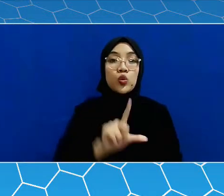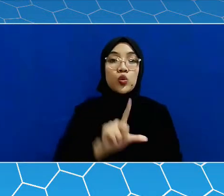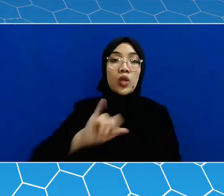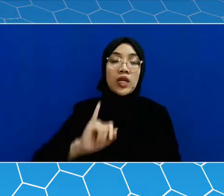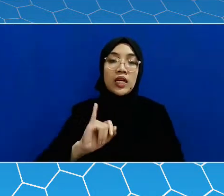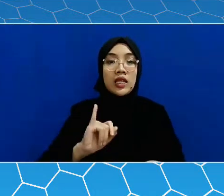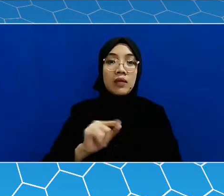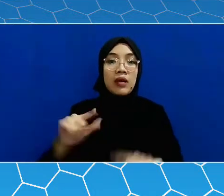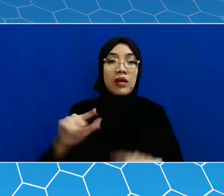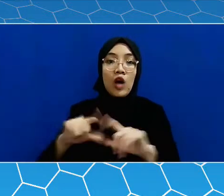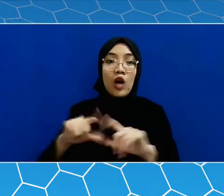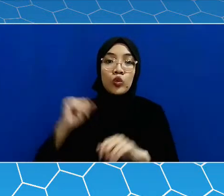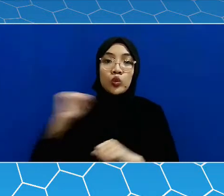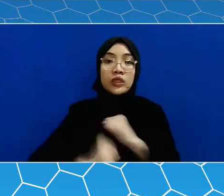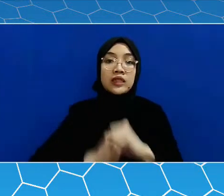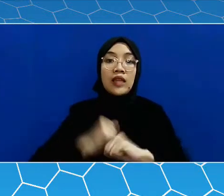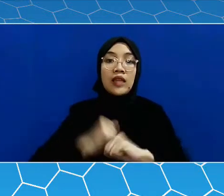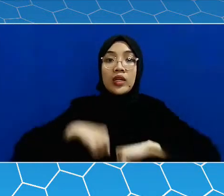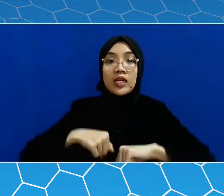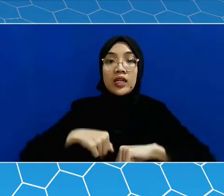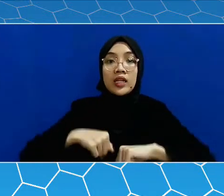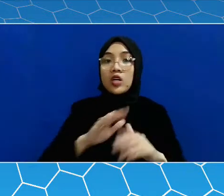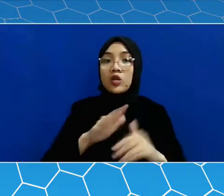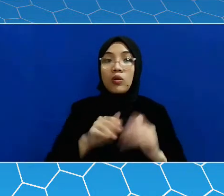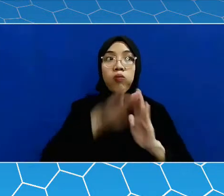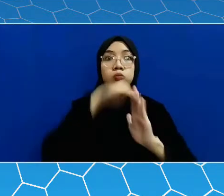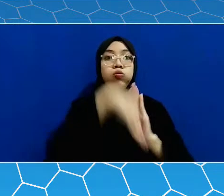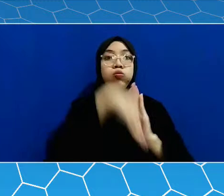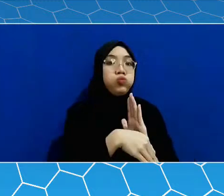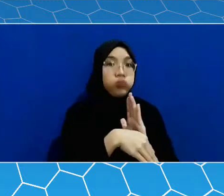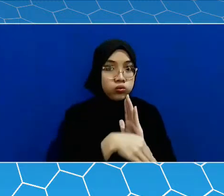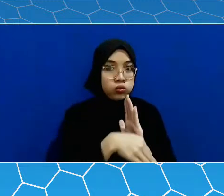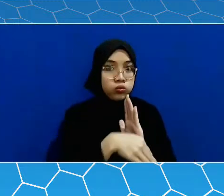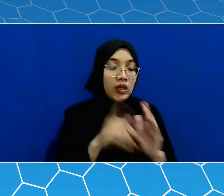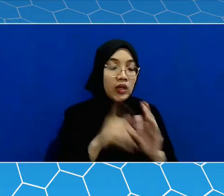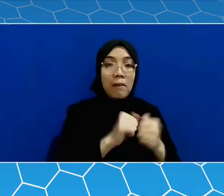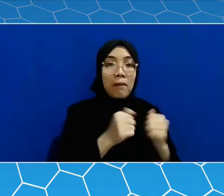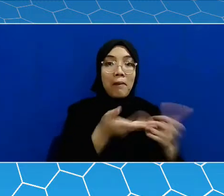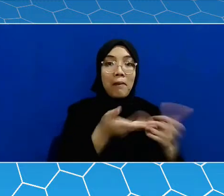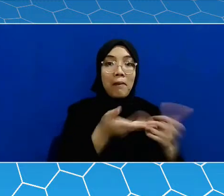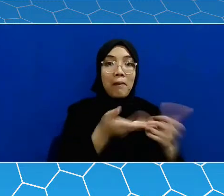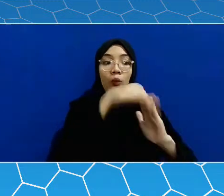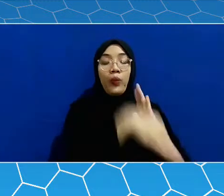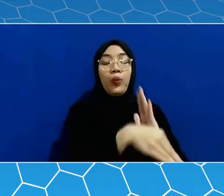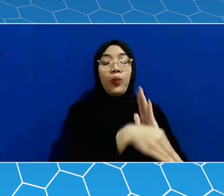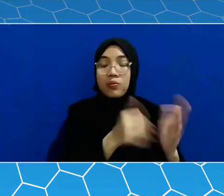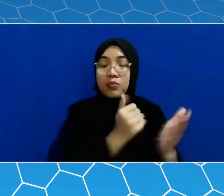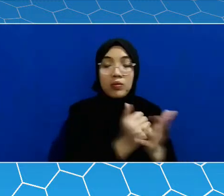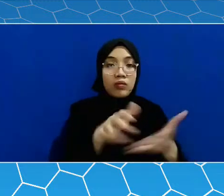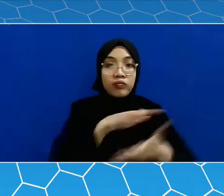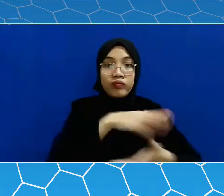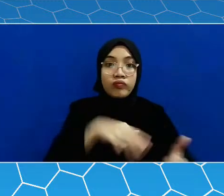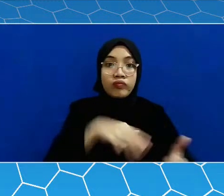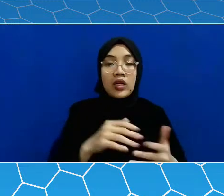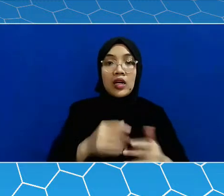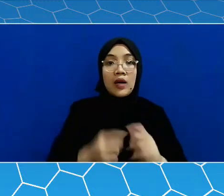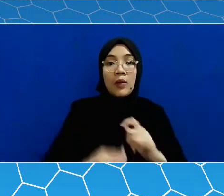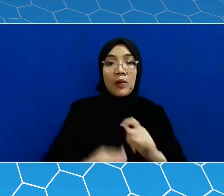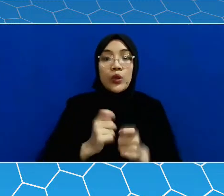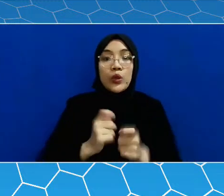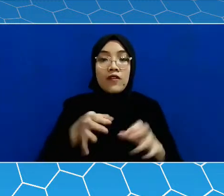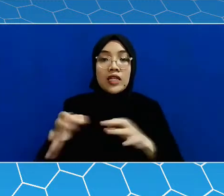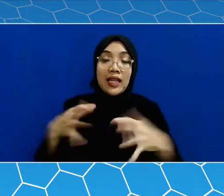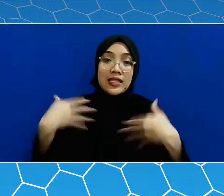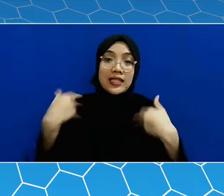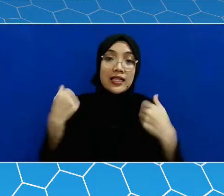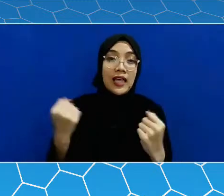think the chaotic of our service, and that's really tested our medical facilities. And for your information,